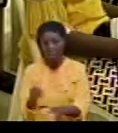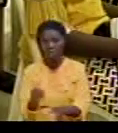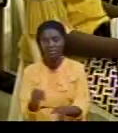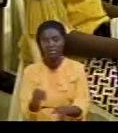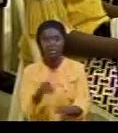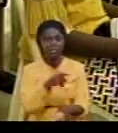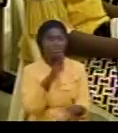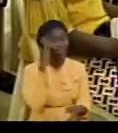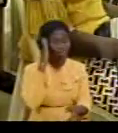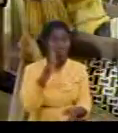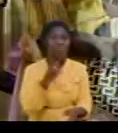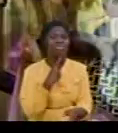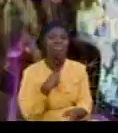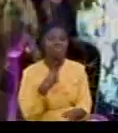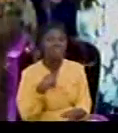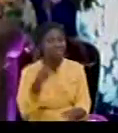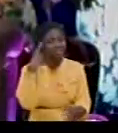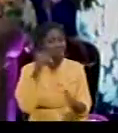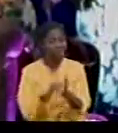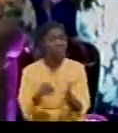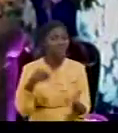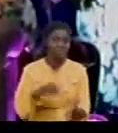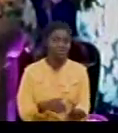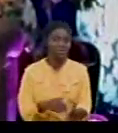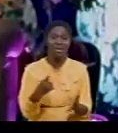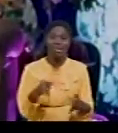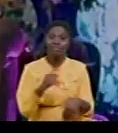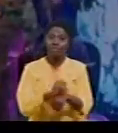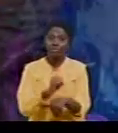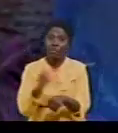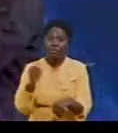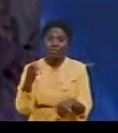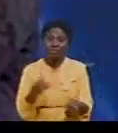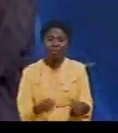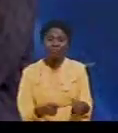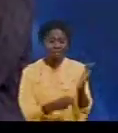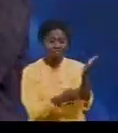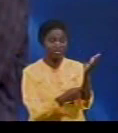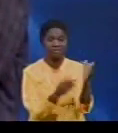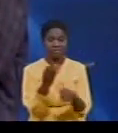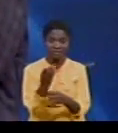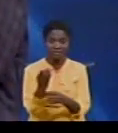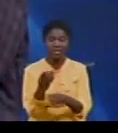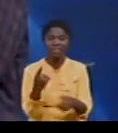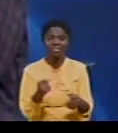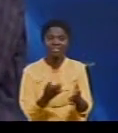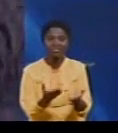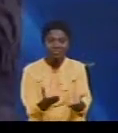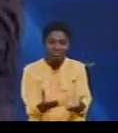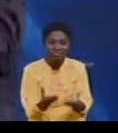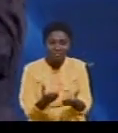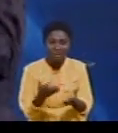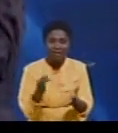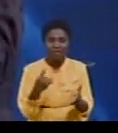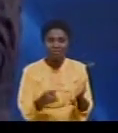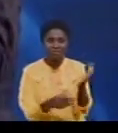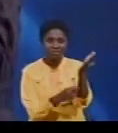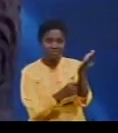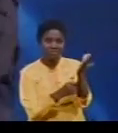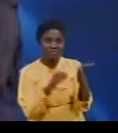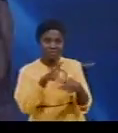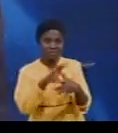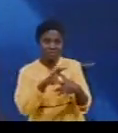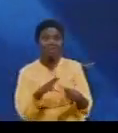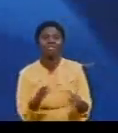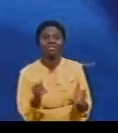that again. The works of the flesh and the desires of the flesh that have been